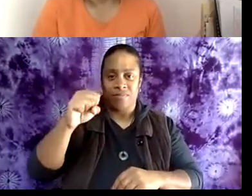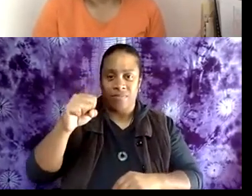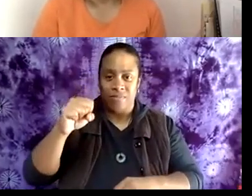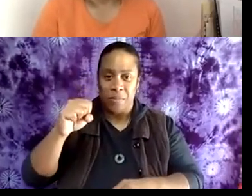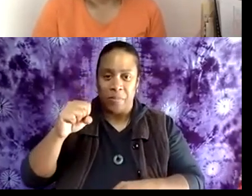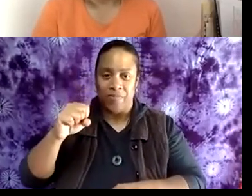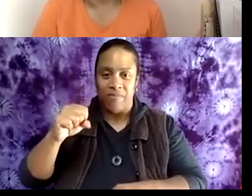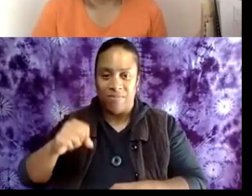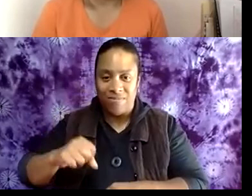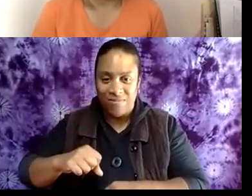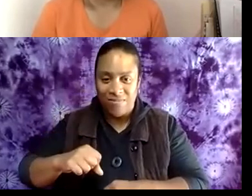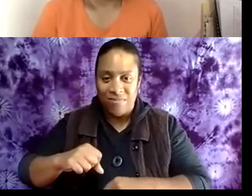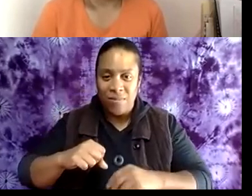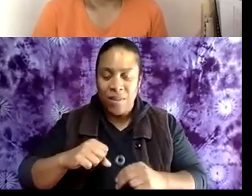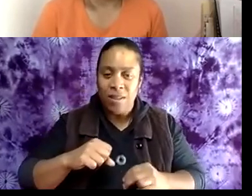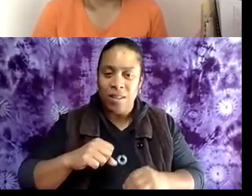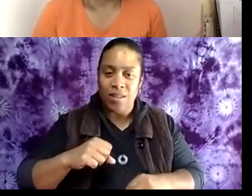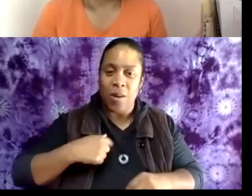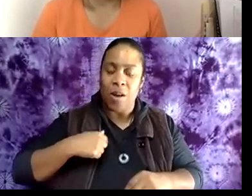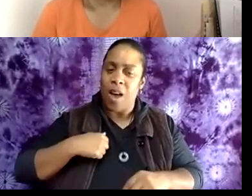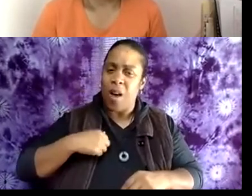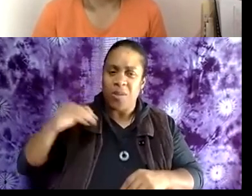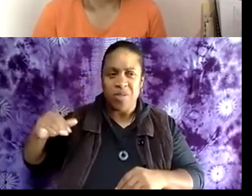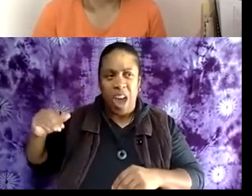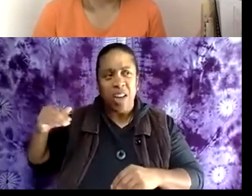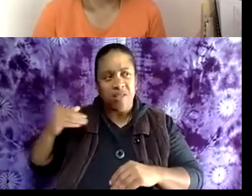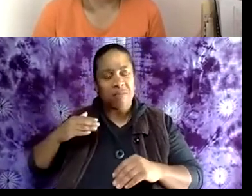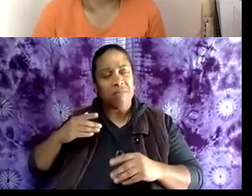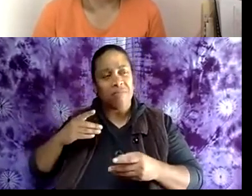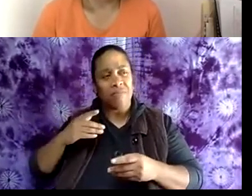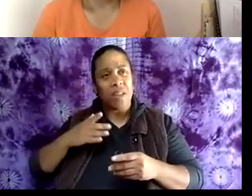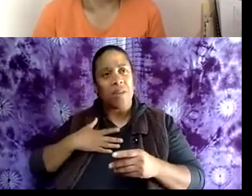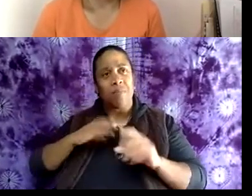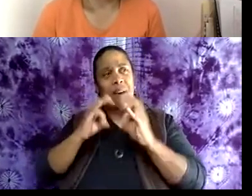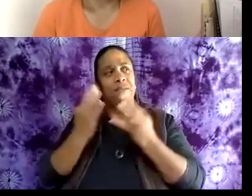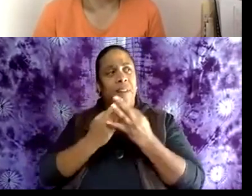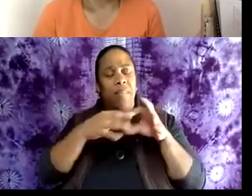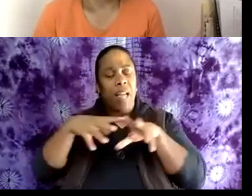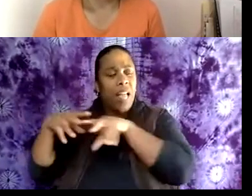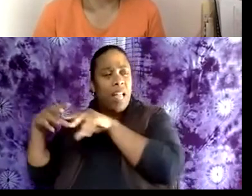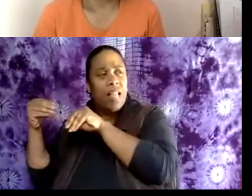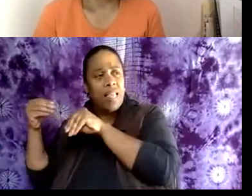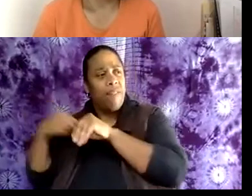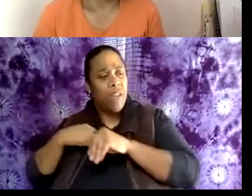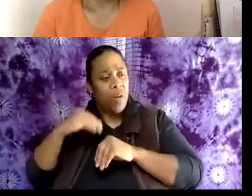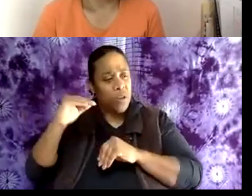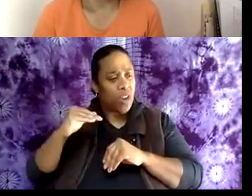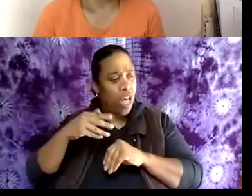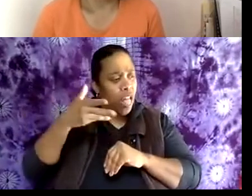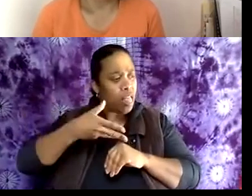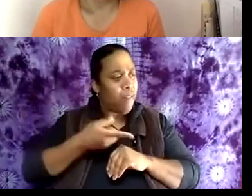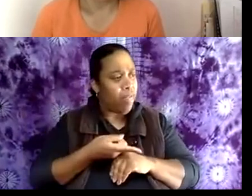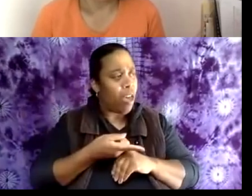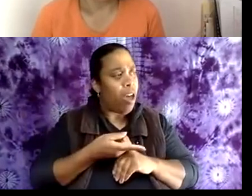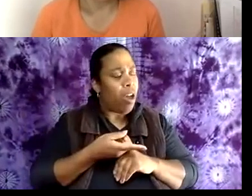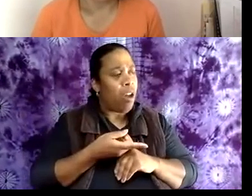Saturday evening, and my friends weren't available and I didn't understand. And my families had all stepped away. And so I connect more now with